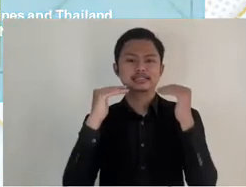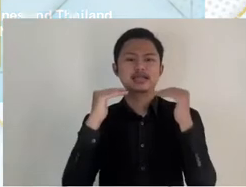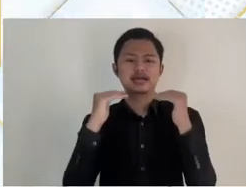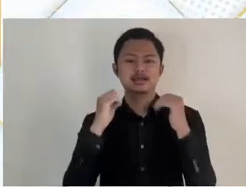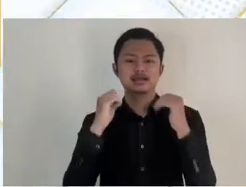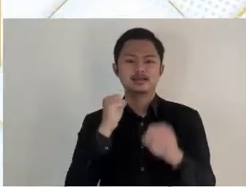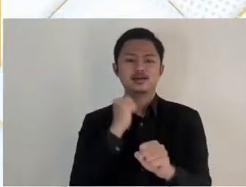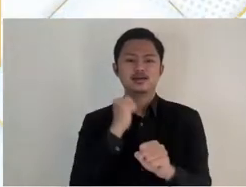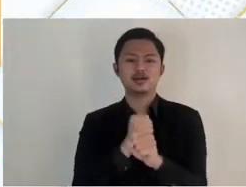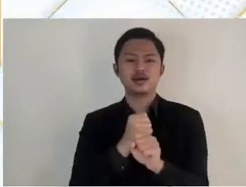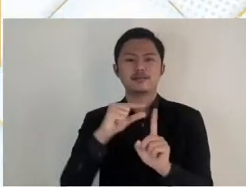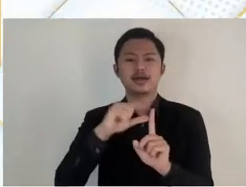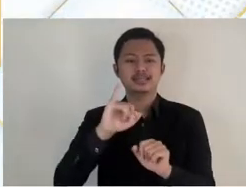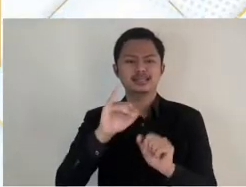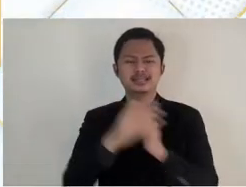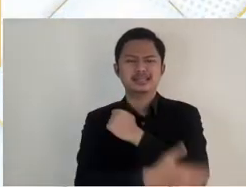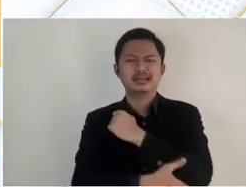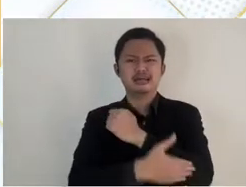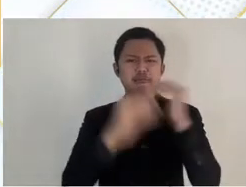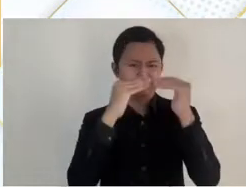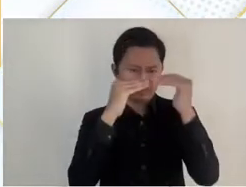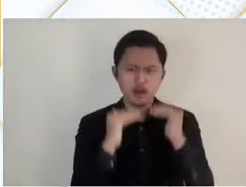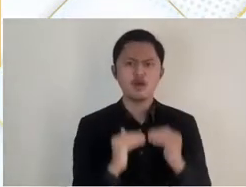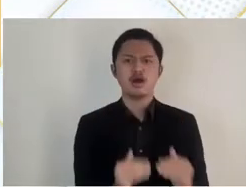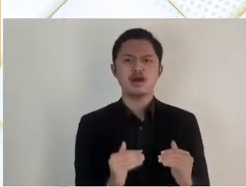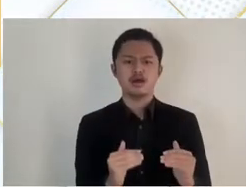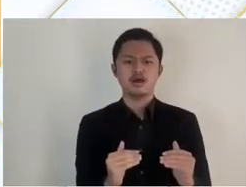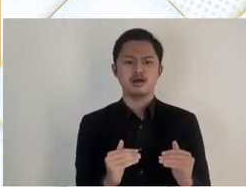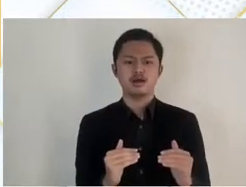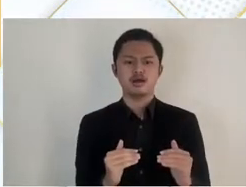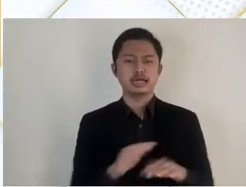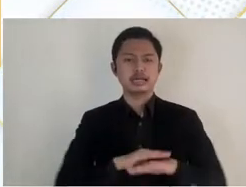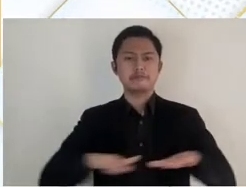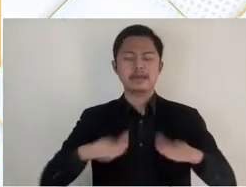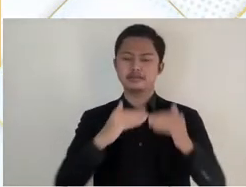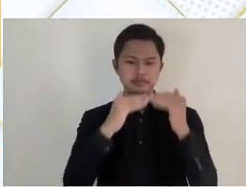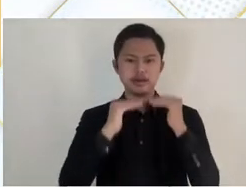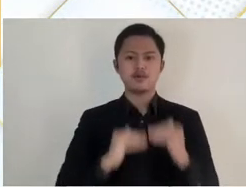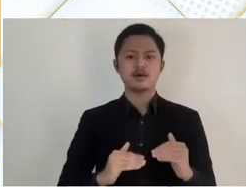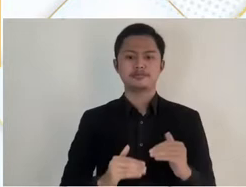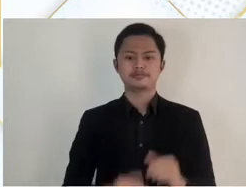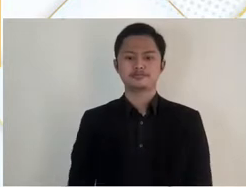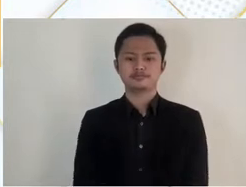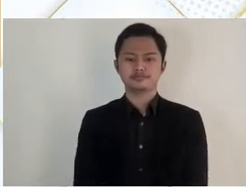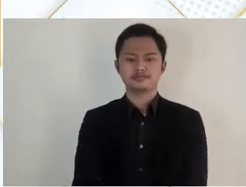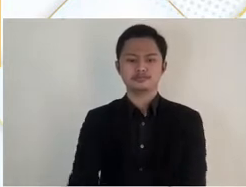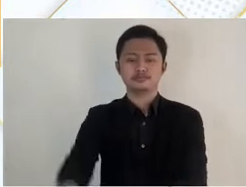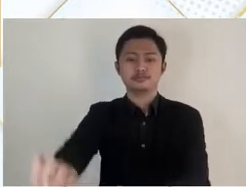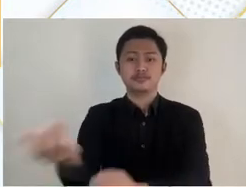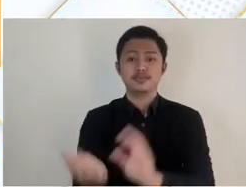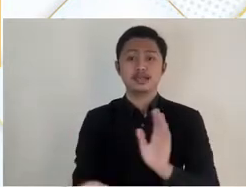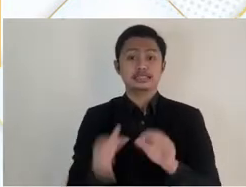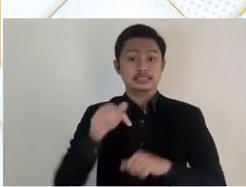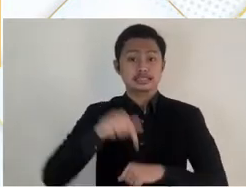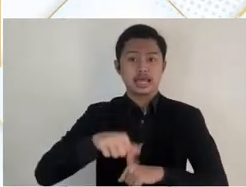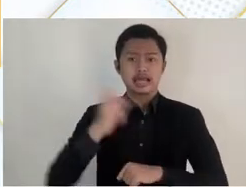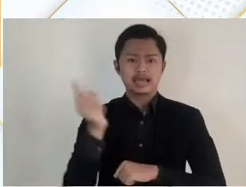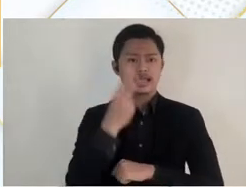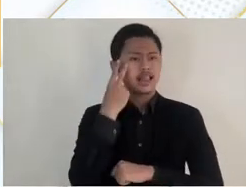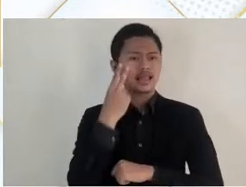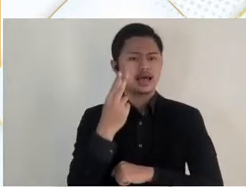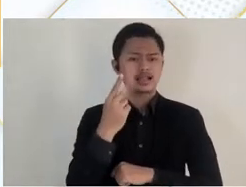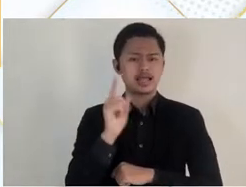ranked as one of the lowest countries based on the peace. Now, again, when we're looking into how there is